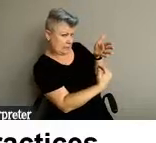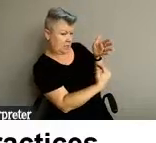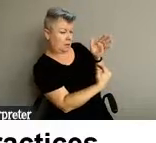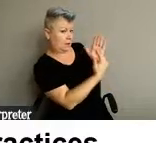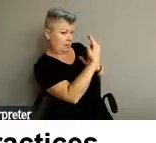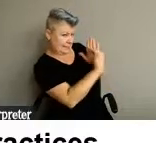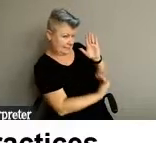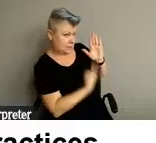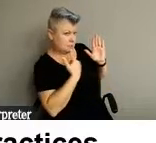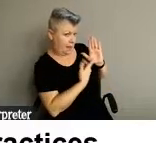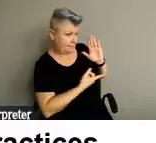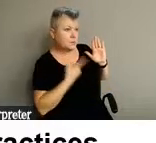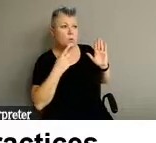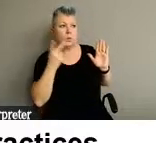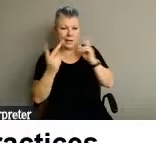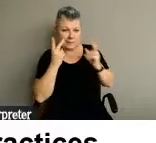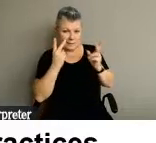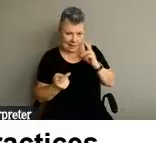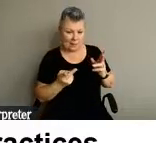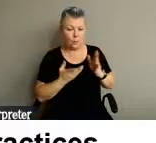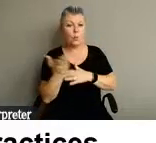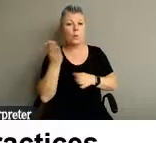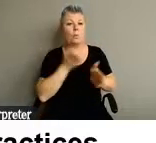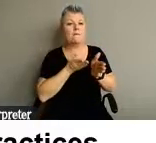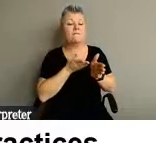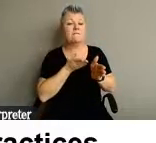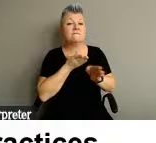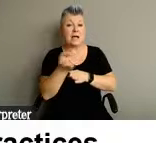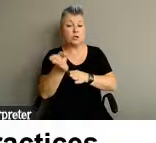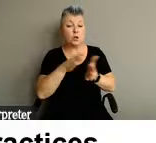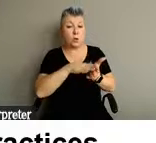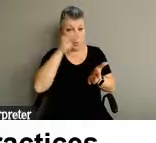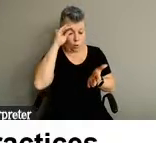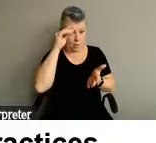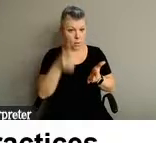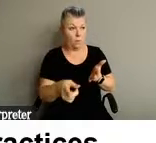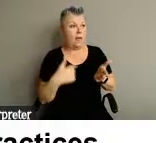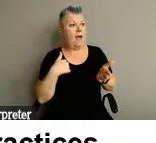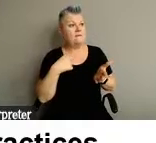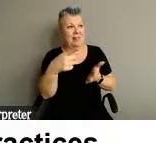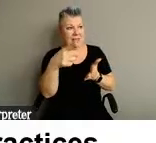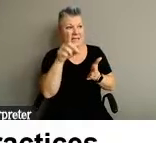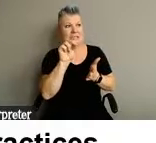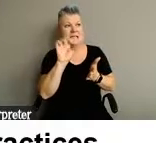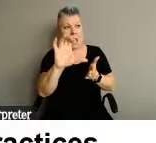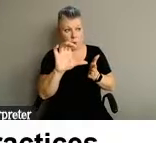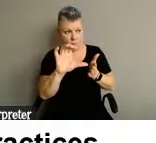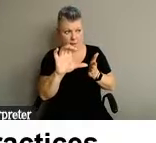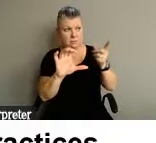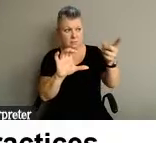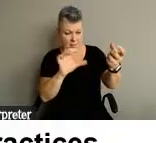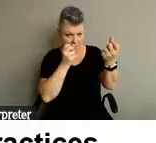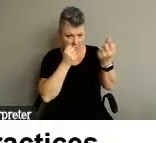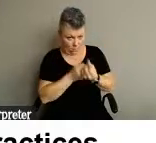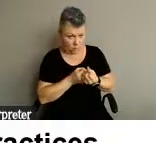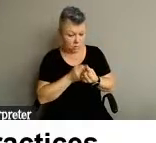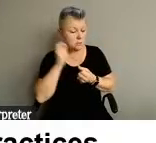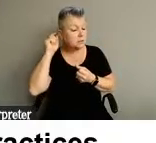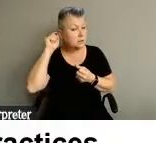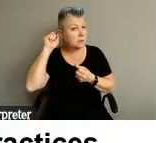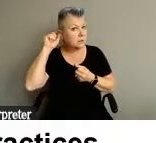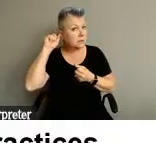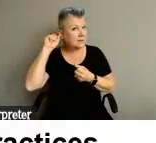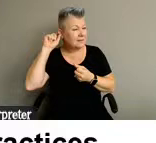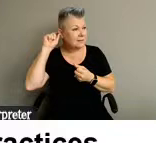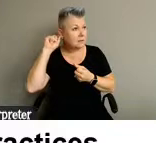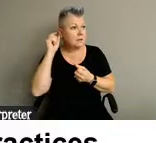those professional learning areas as a focus, we have the scoping document. This is one that supports,